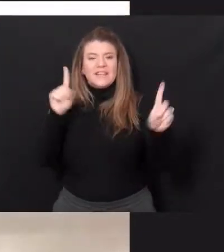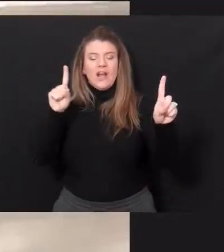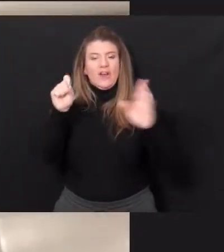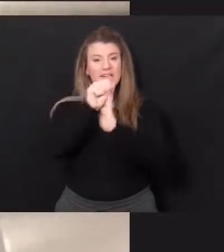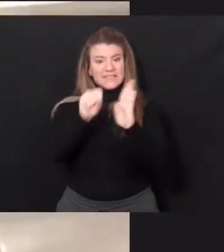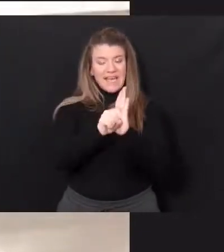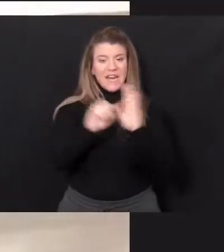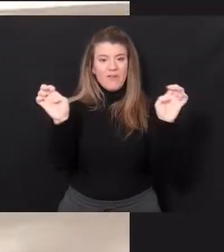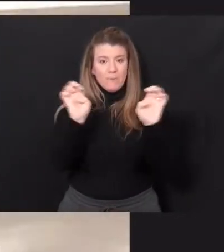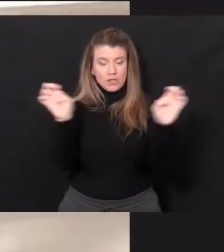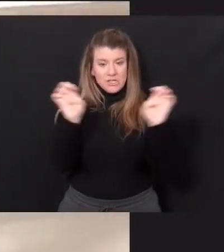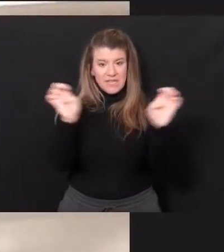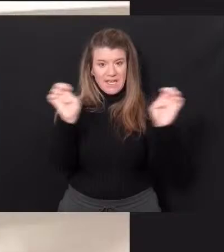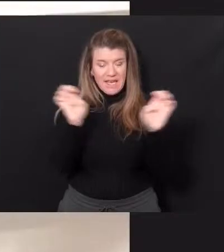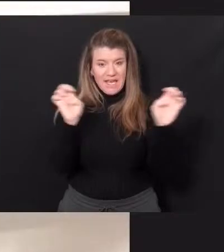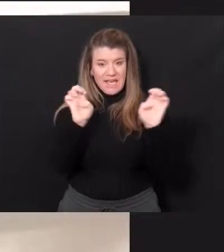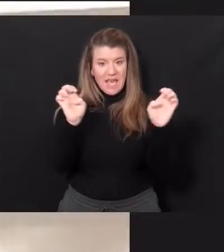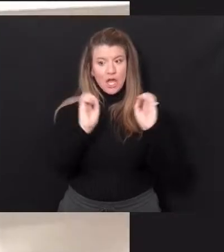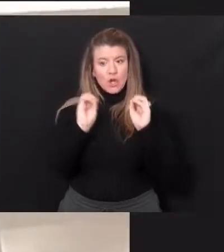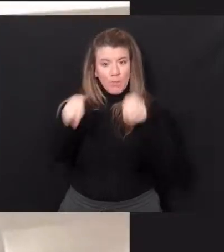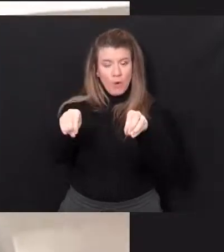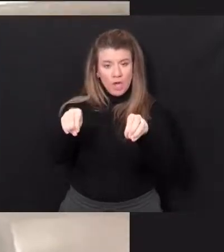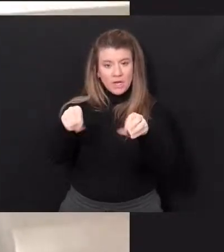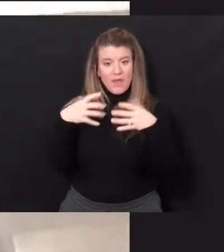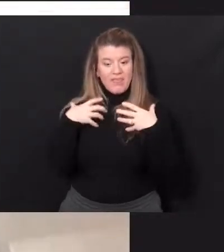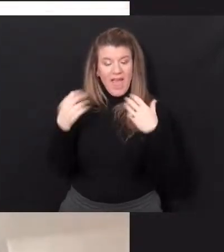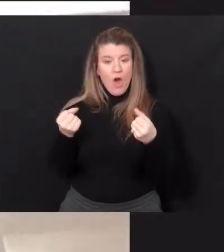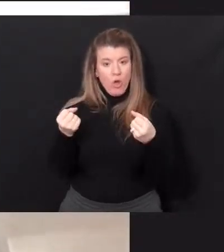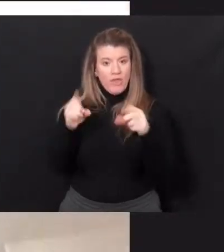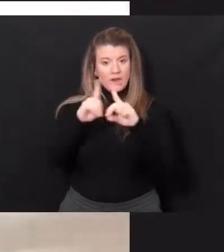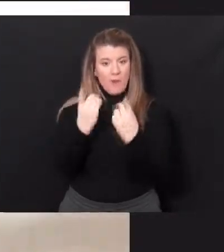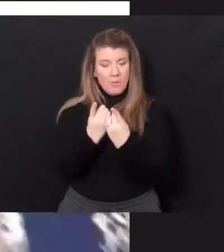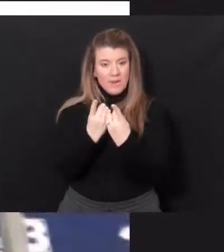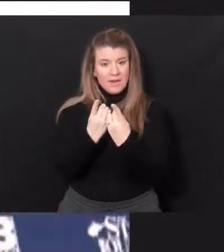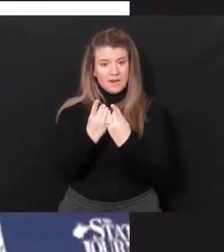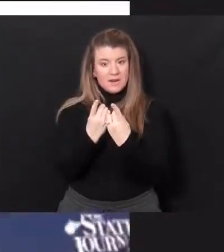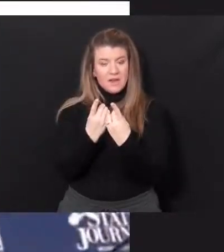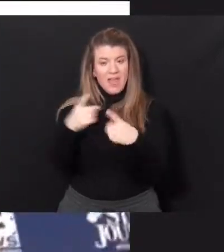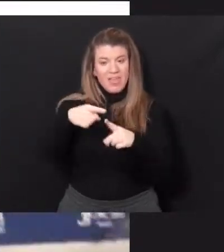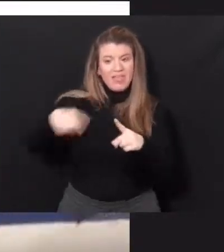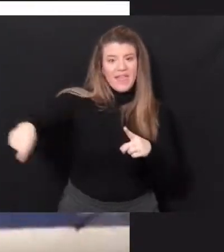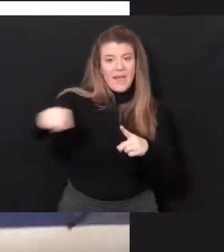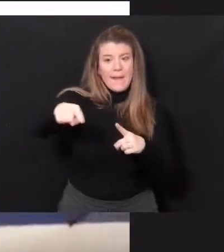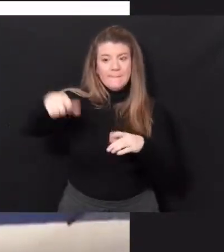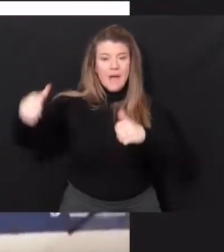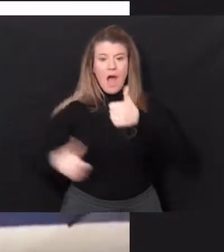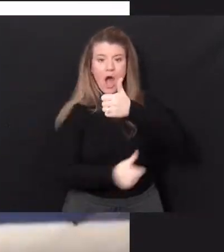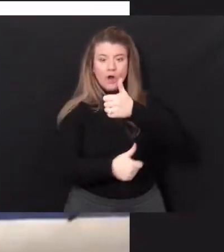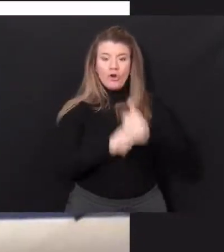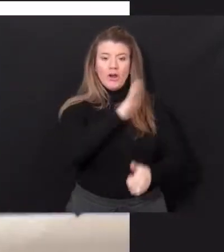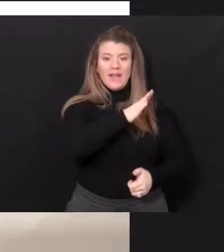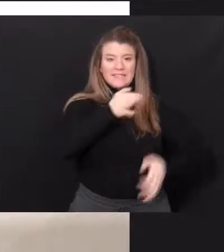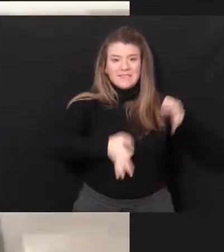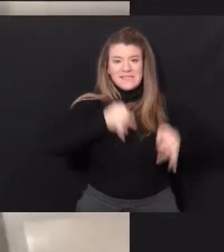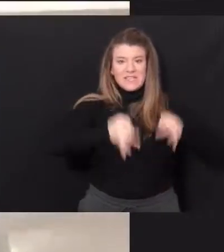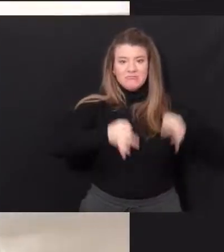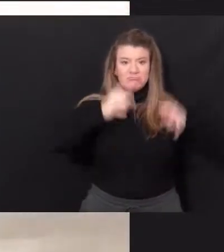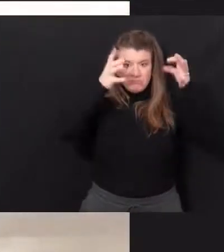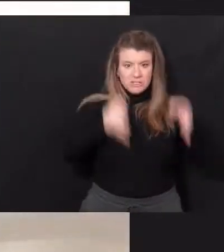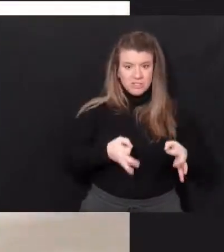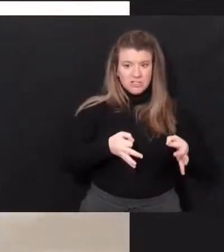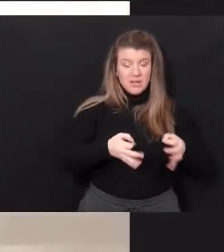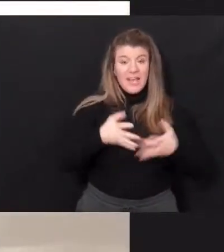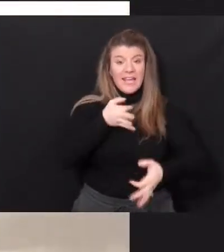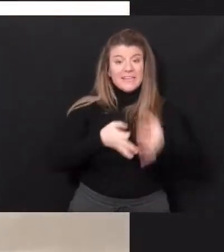emergency to put the health department all under his jurisdiction. In other words, instead of